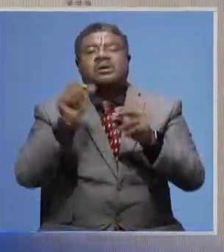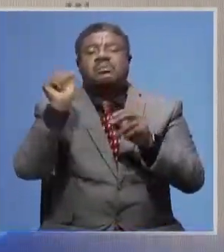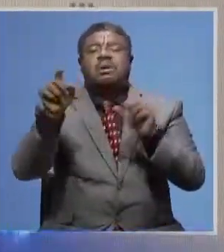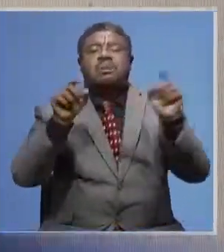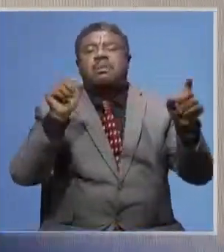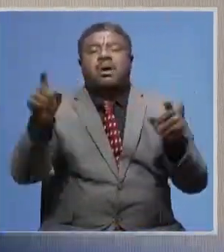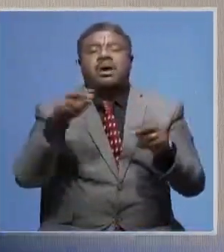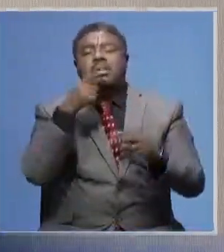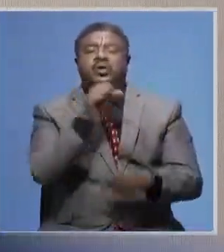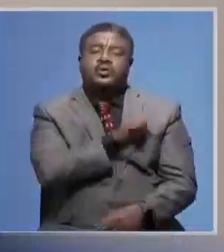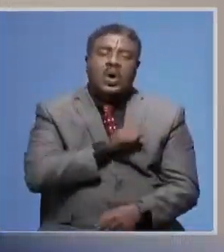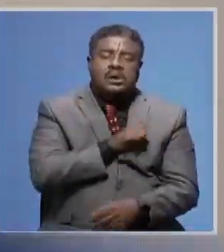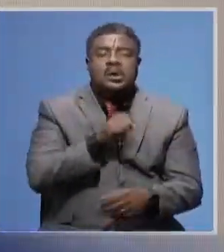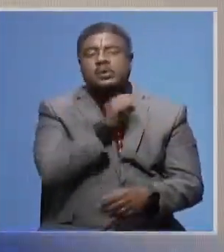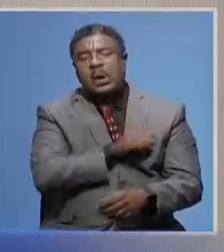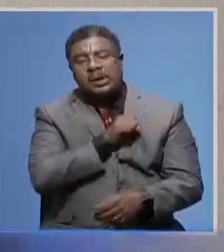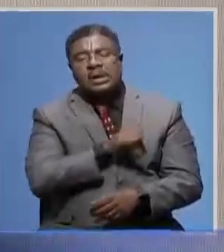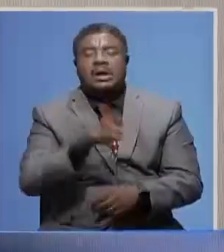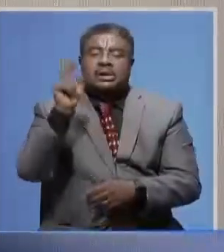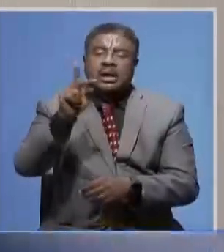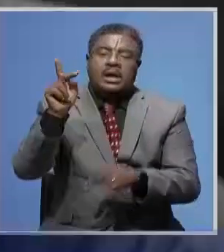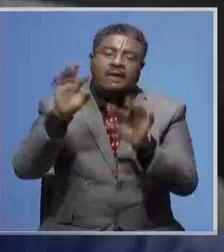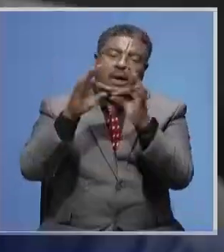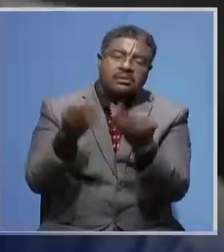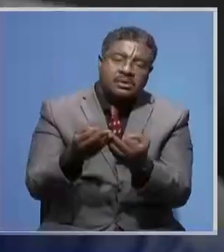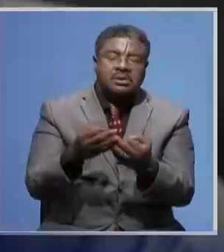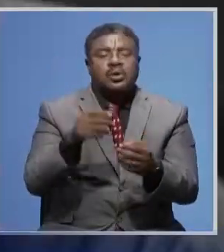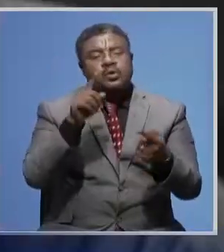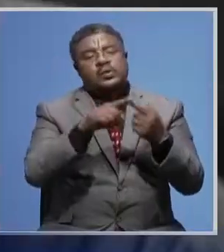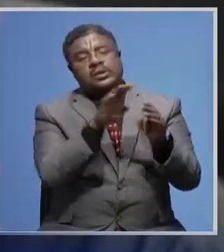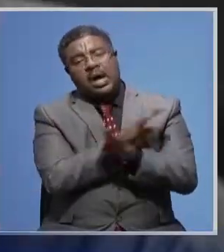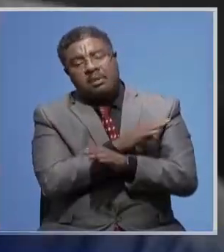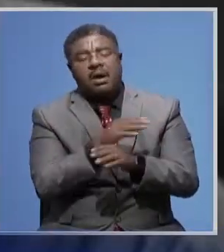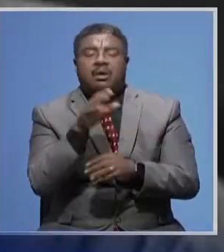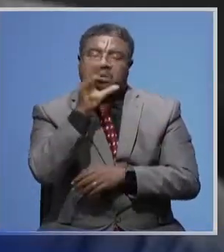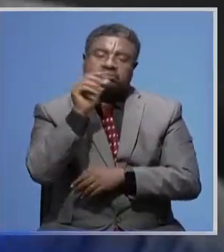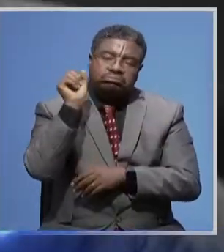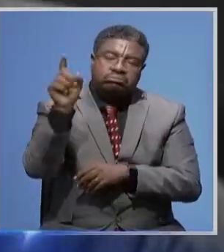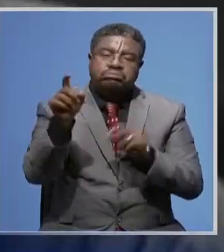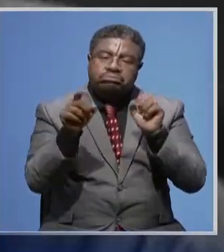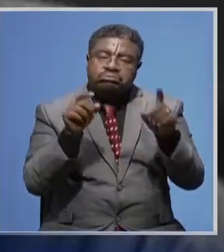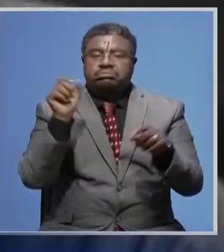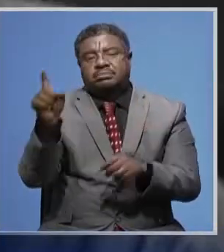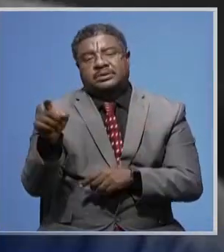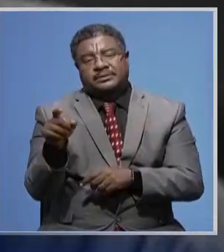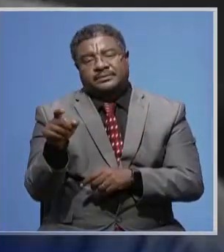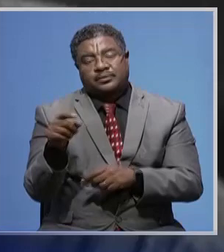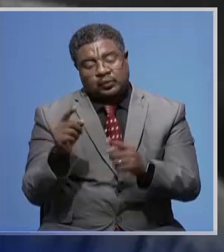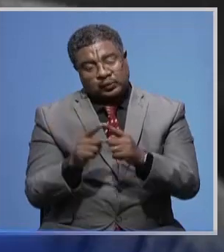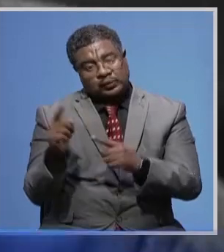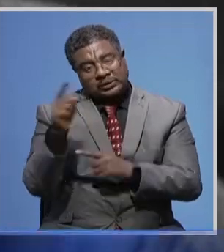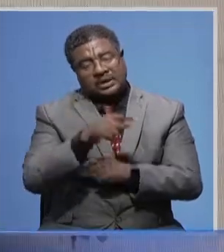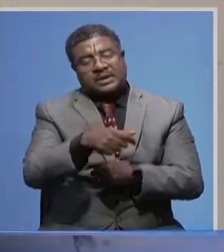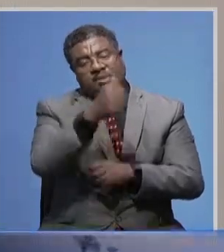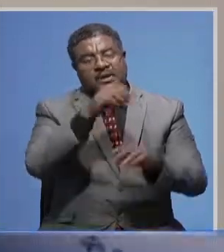of condolences to the Kaunda family in the entire country. Dr. Kaunda died Thursday afternoon,